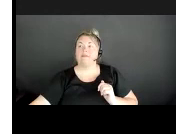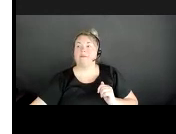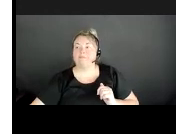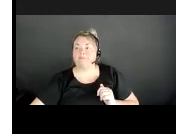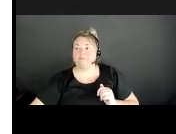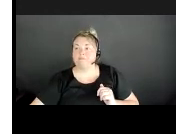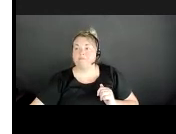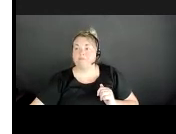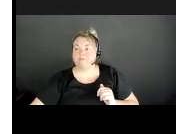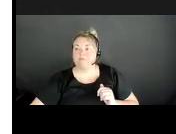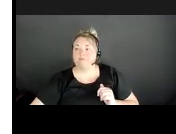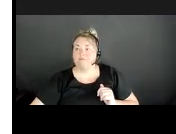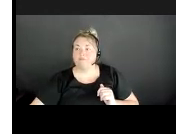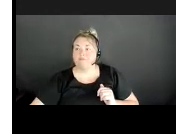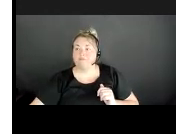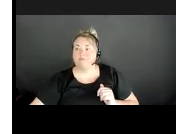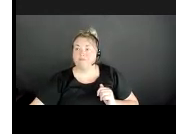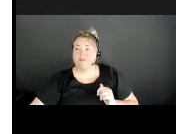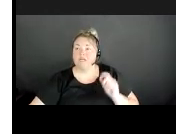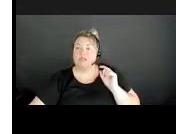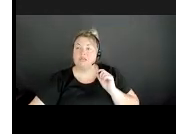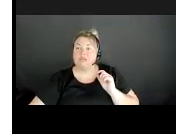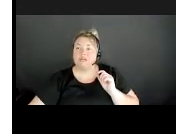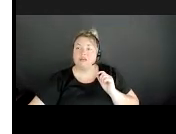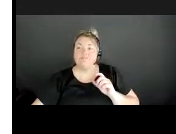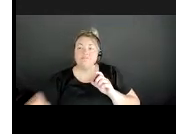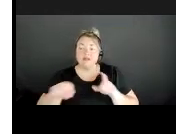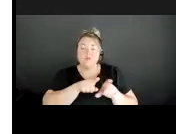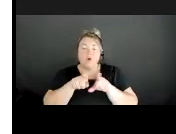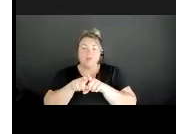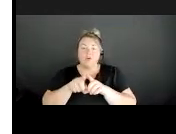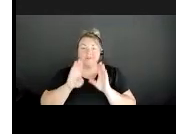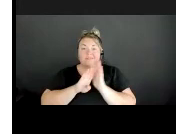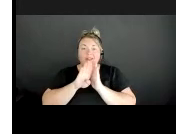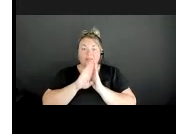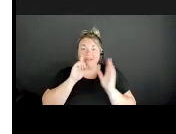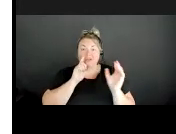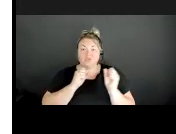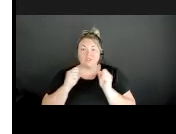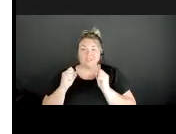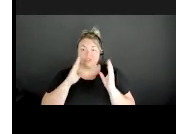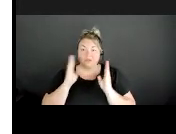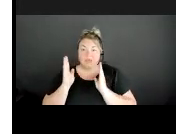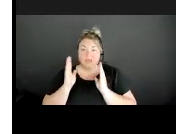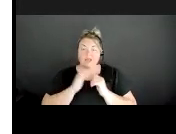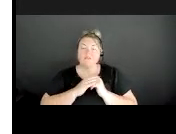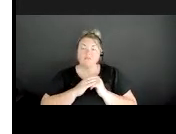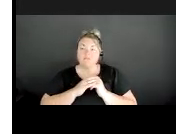These agencies also must develop a strategic plan. So that strategic plan is to,